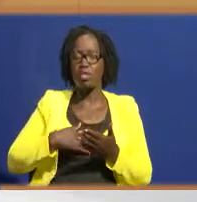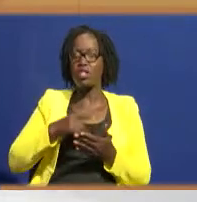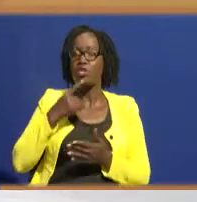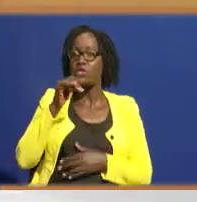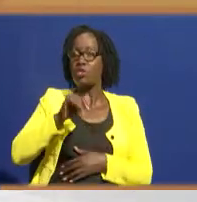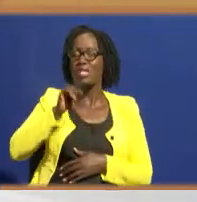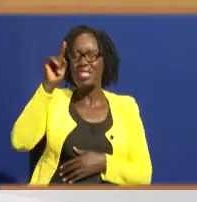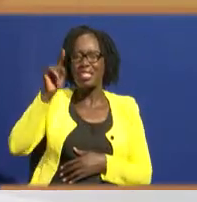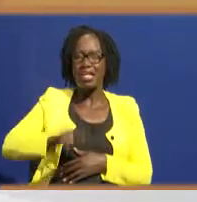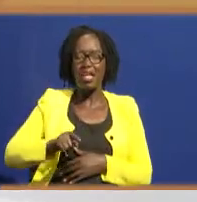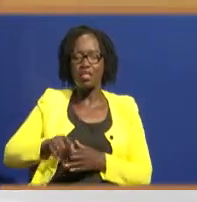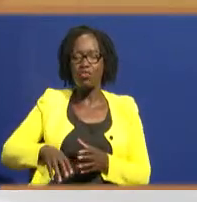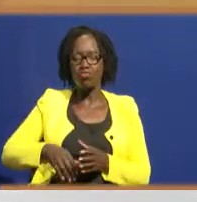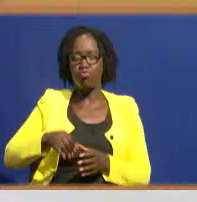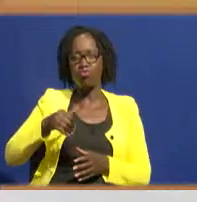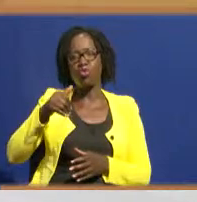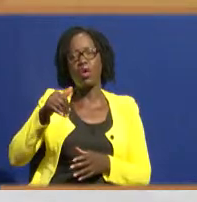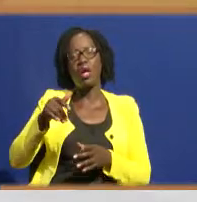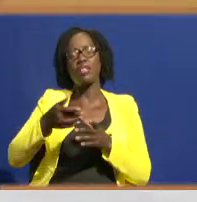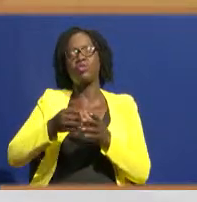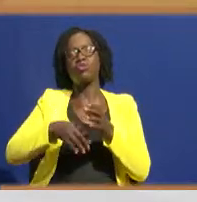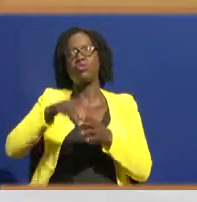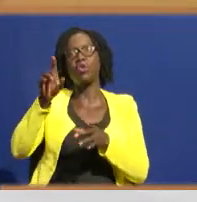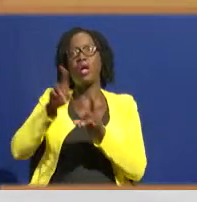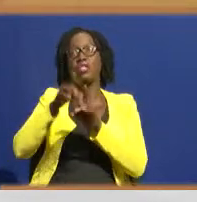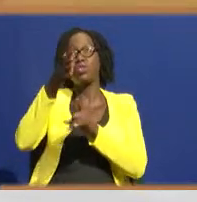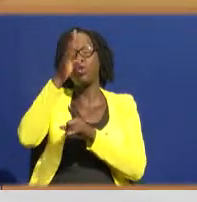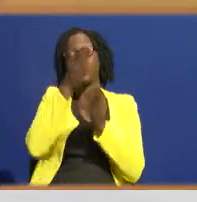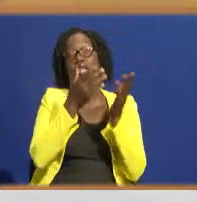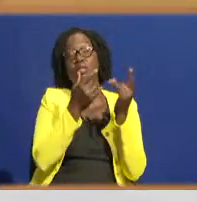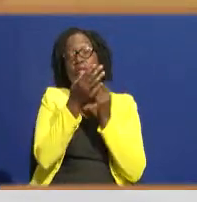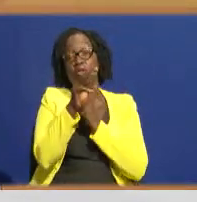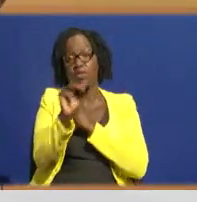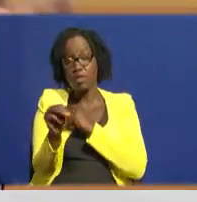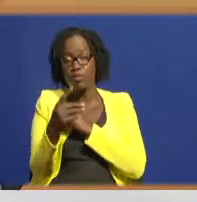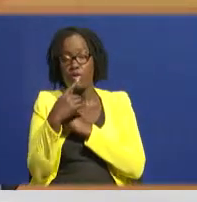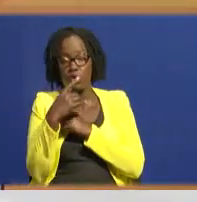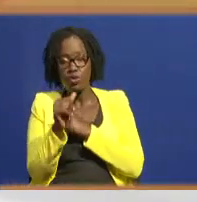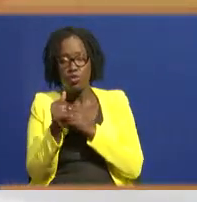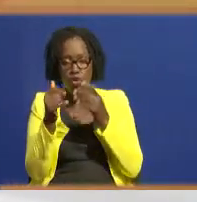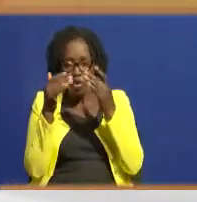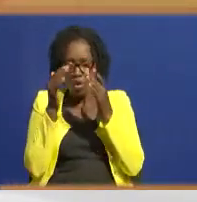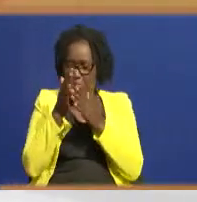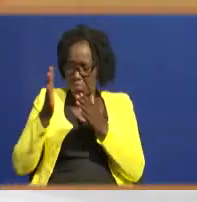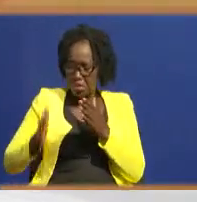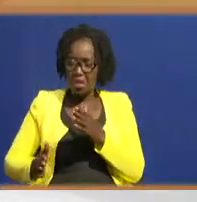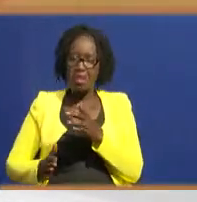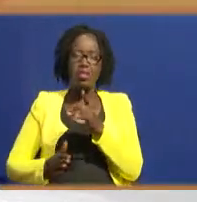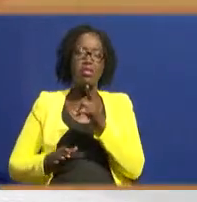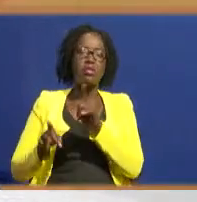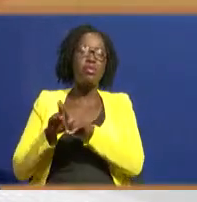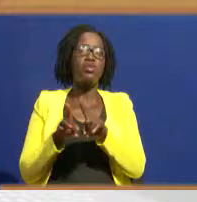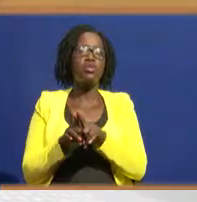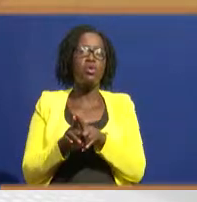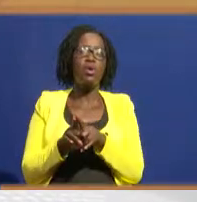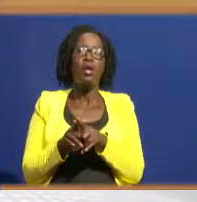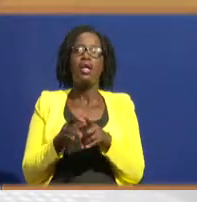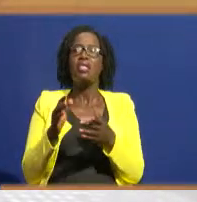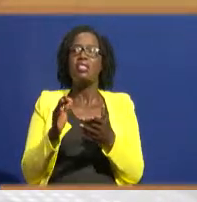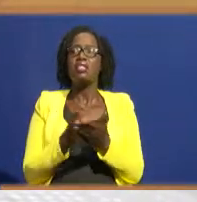to pick up and go on as God expected of them. So we besides that, we also get some